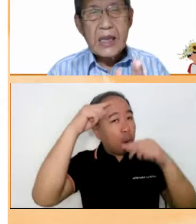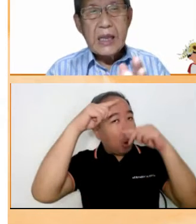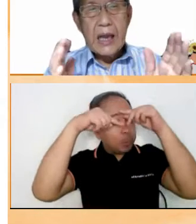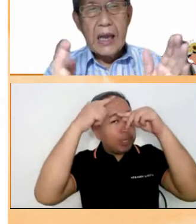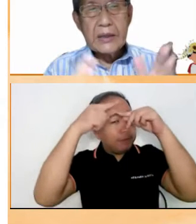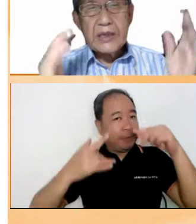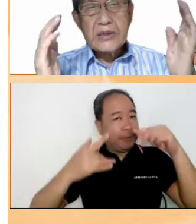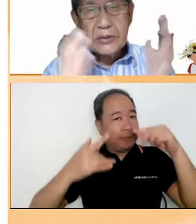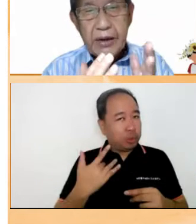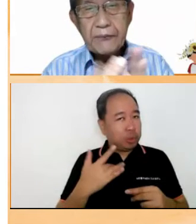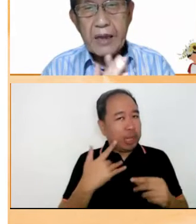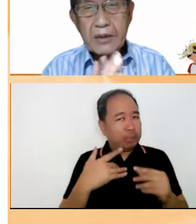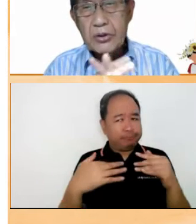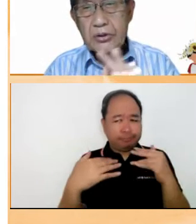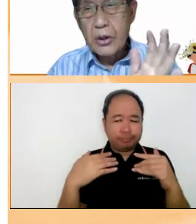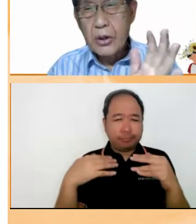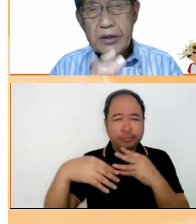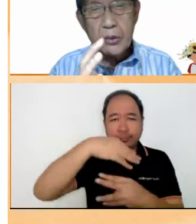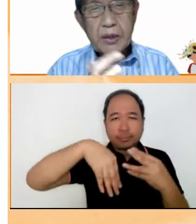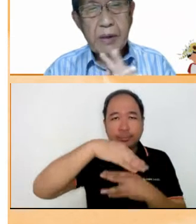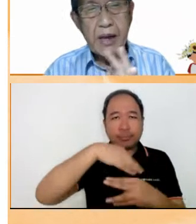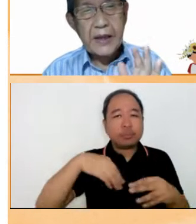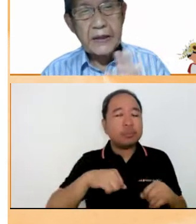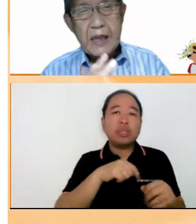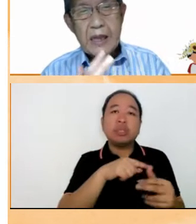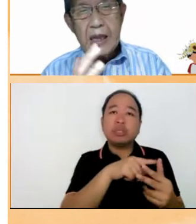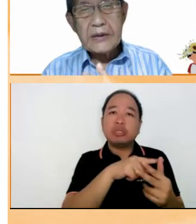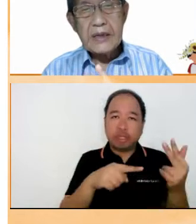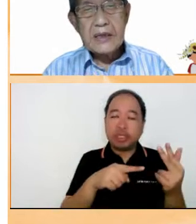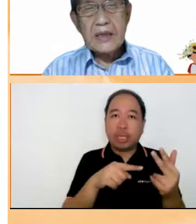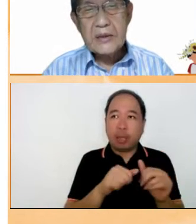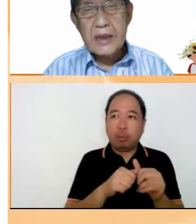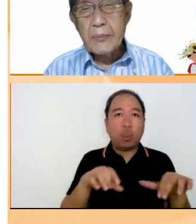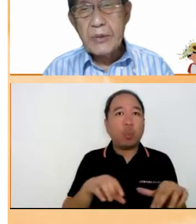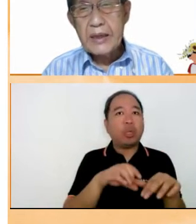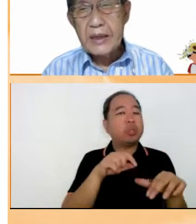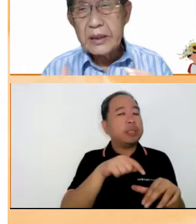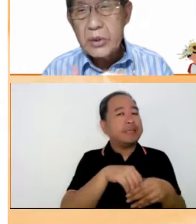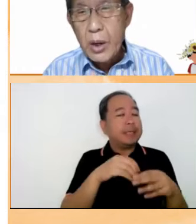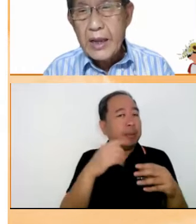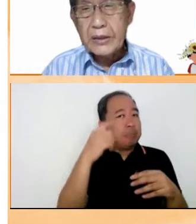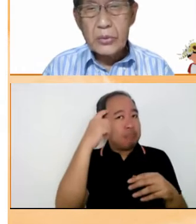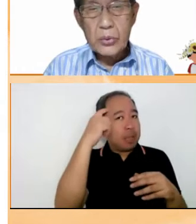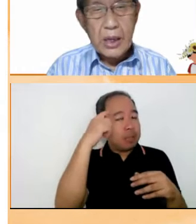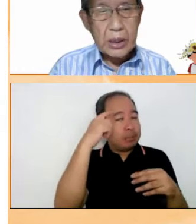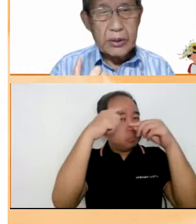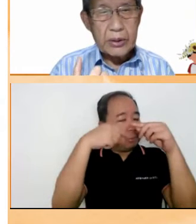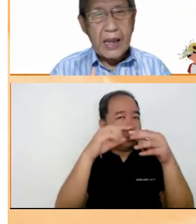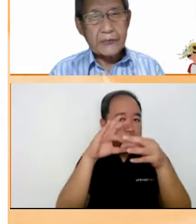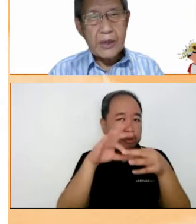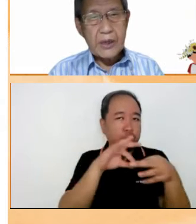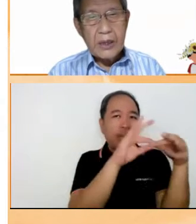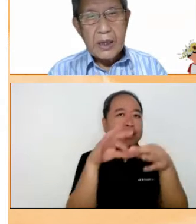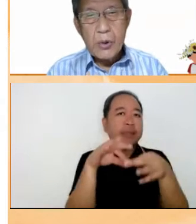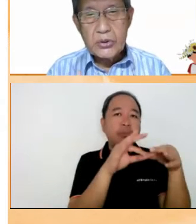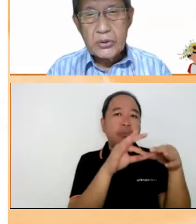capacities. These three functions of the human mind are inextricably intertwined throughout our